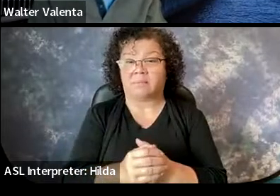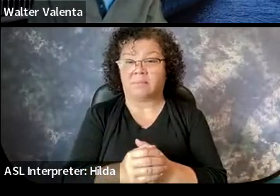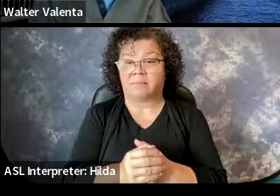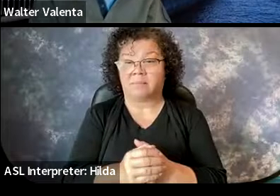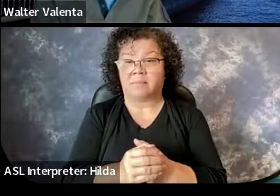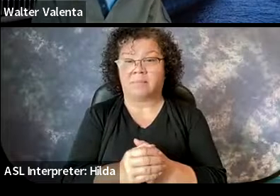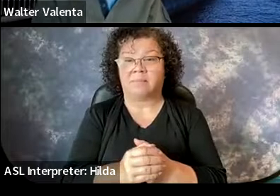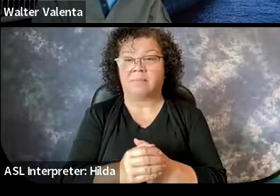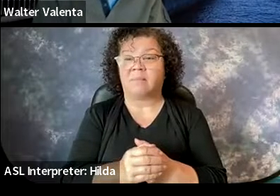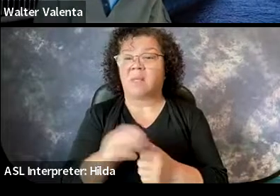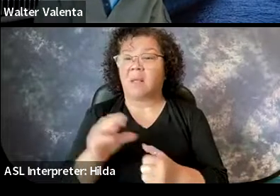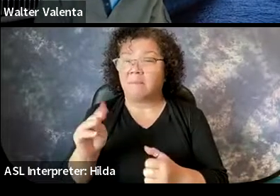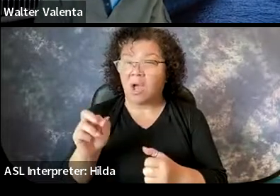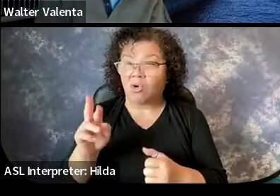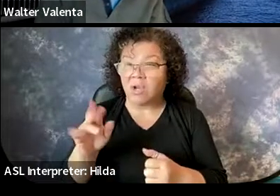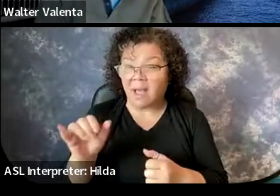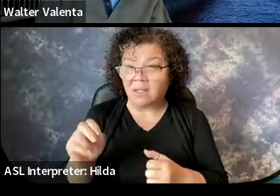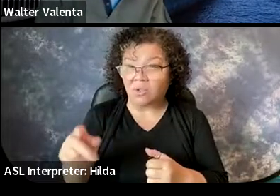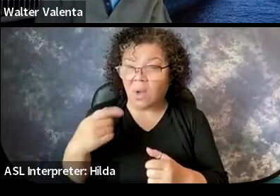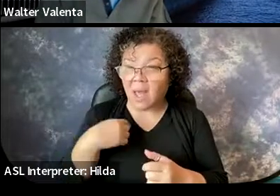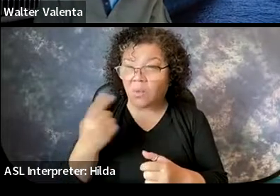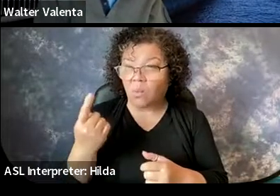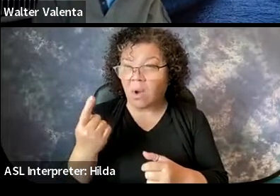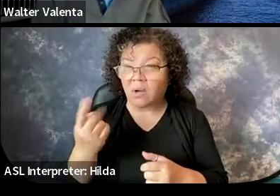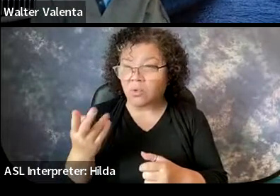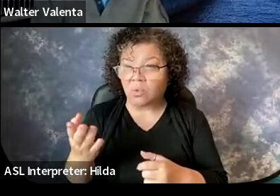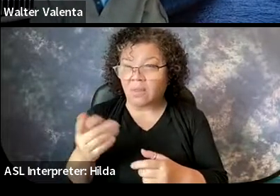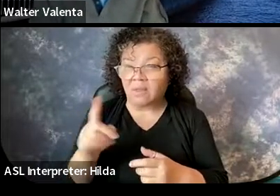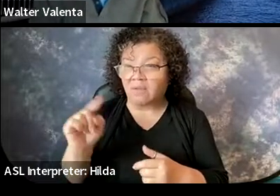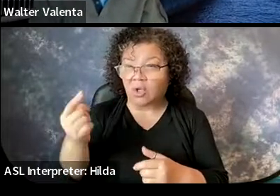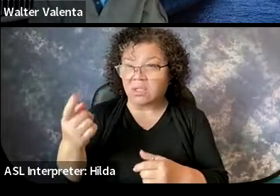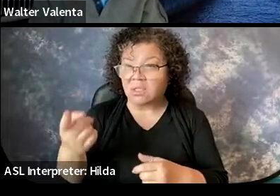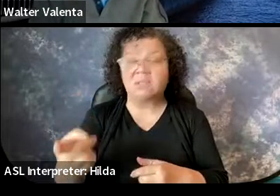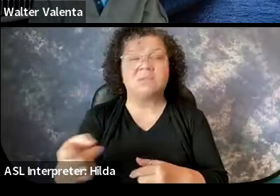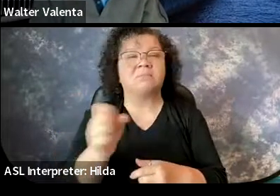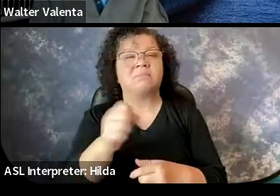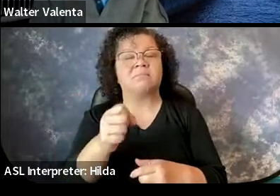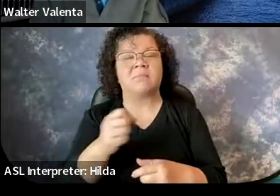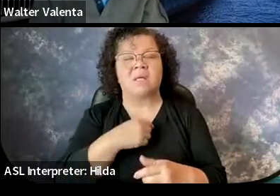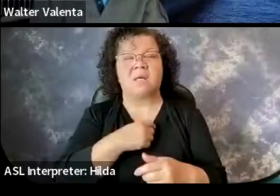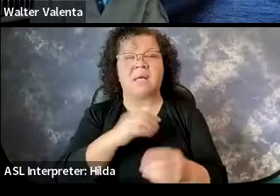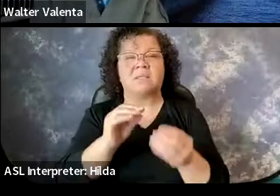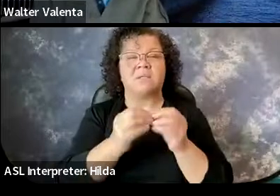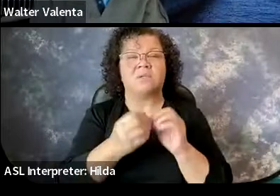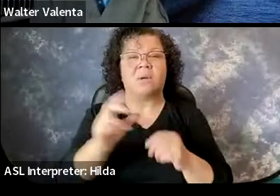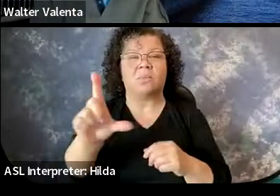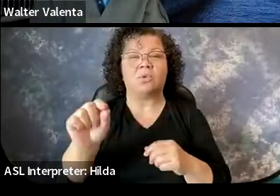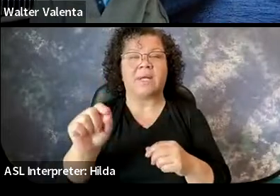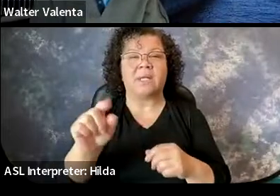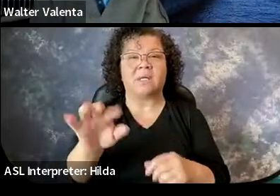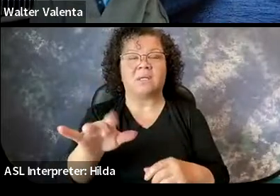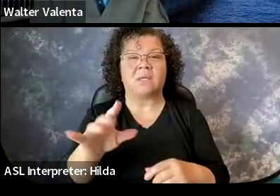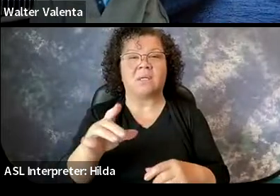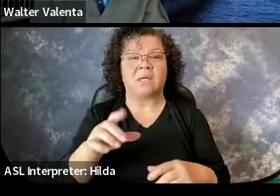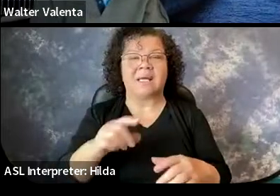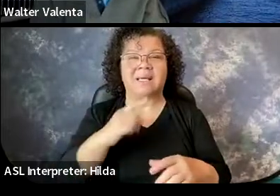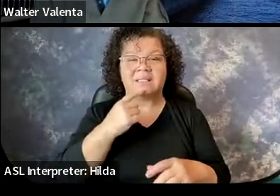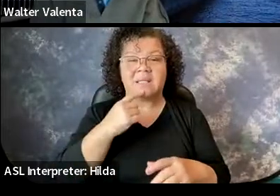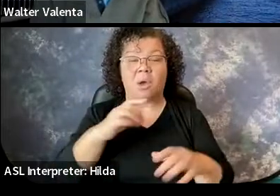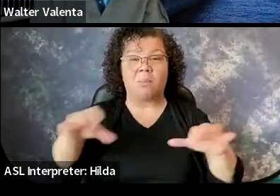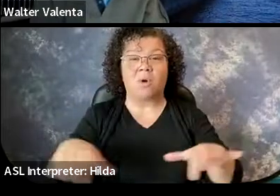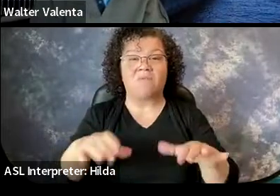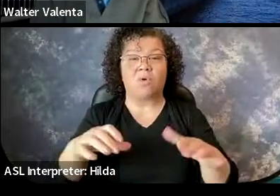Mary Ann, I know you had one, at least on the first one, so we'll go. Well, it actually goes to number 20 because we just said perform